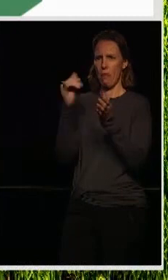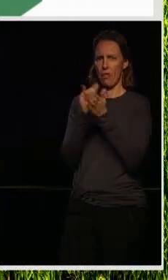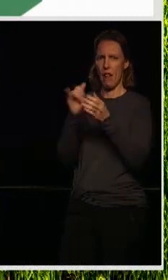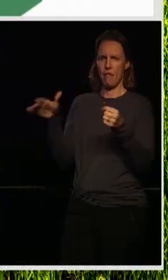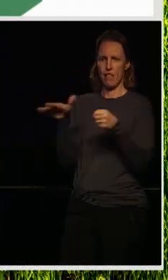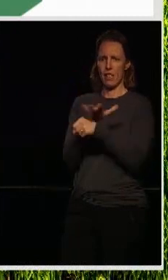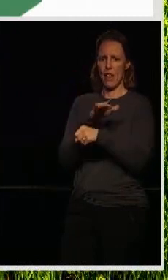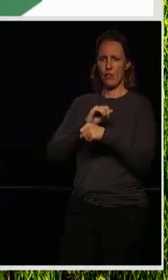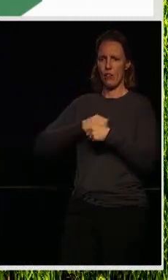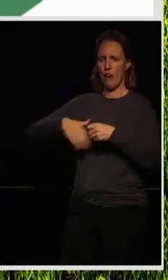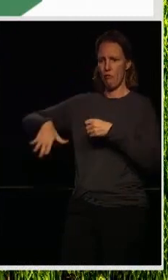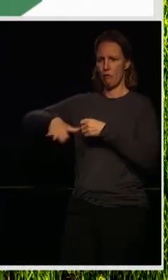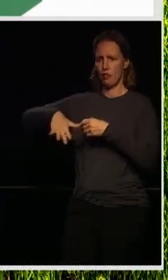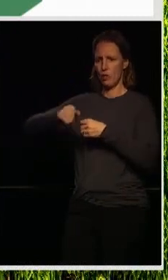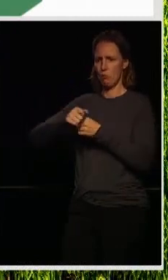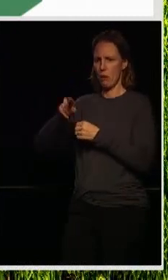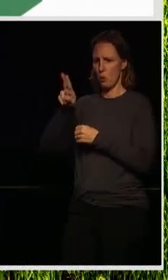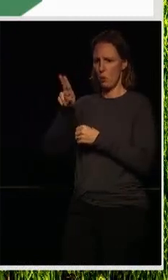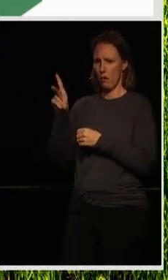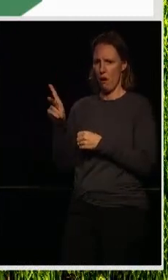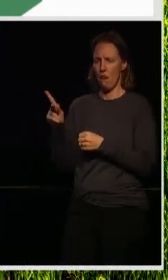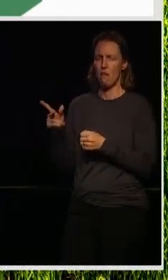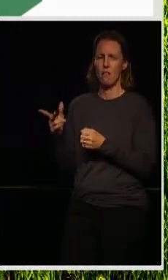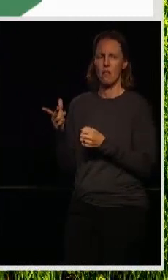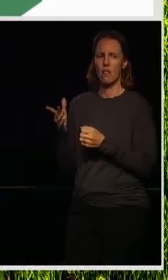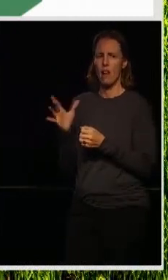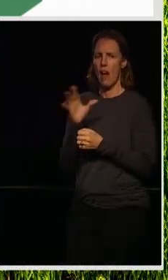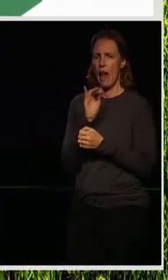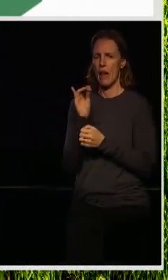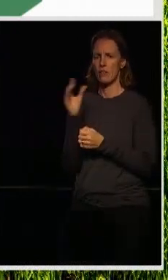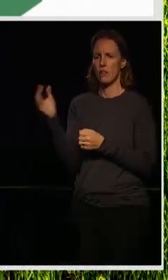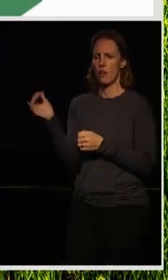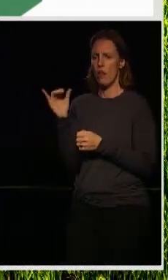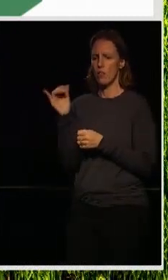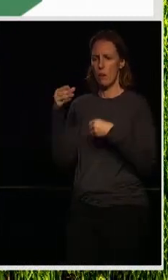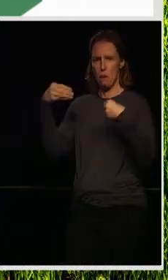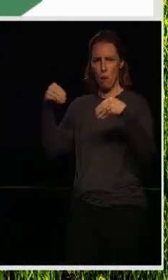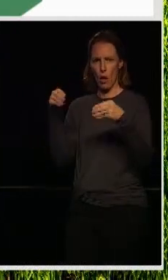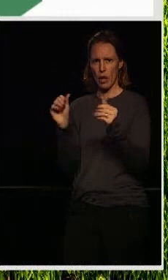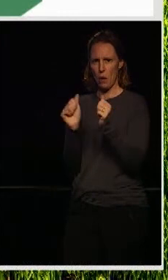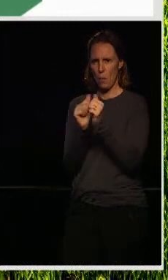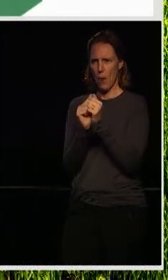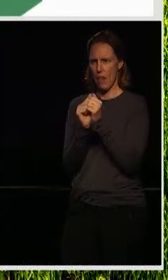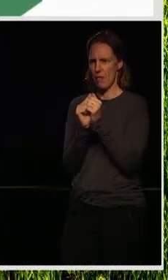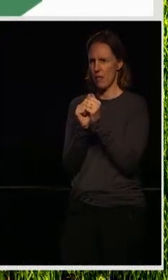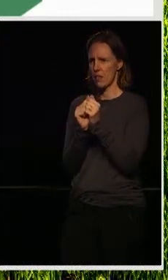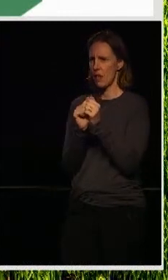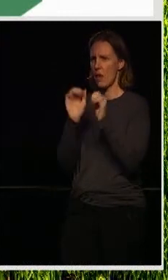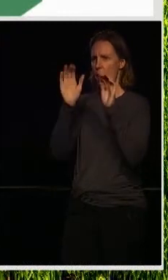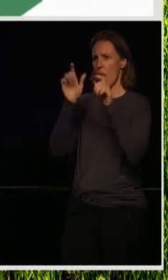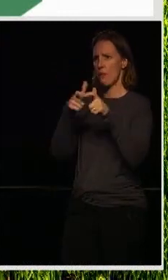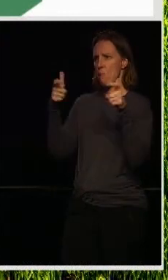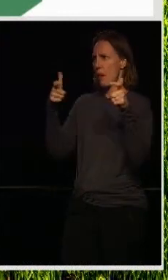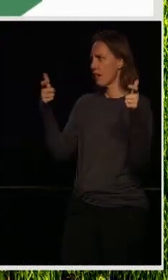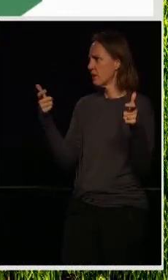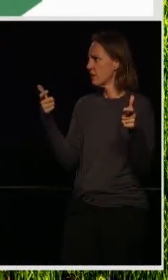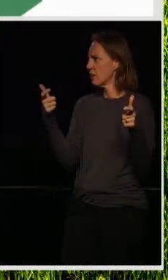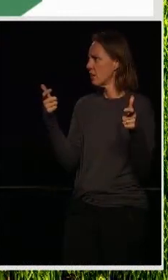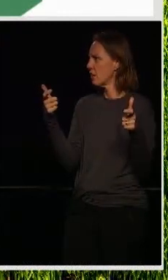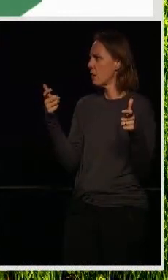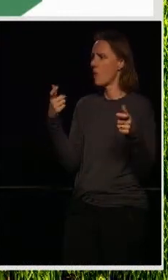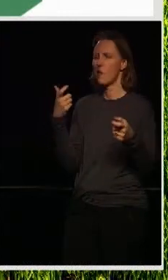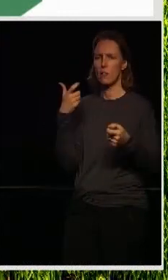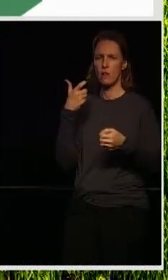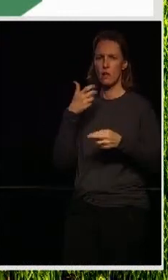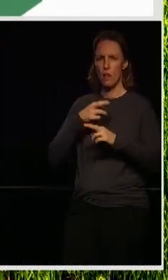We're just based in the UK. And it is also the market with the greatest